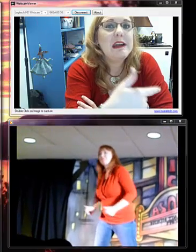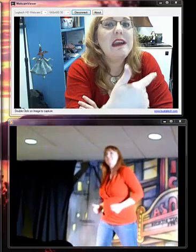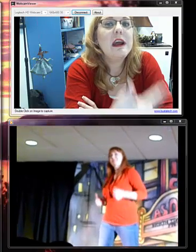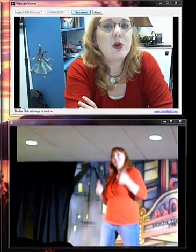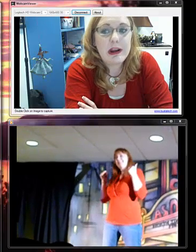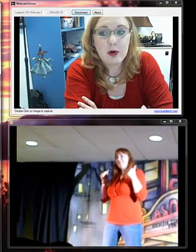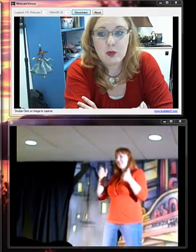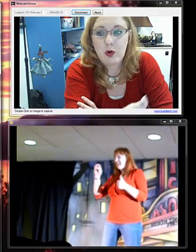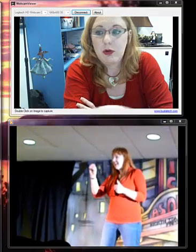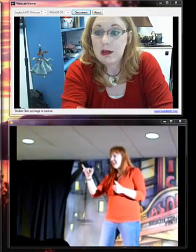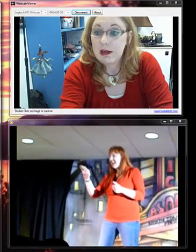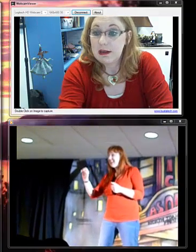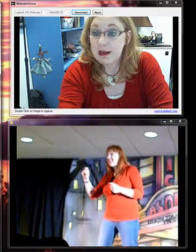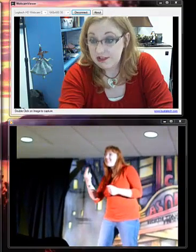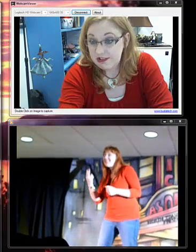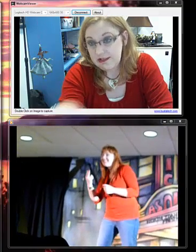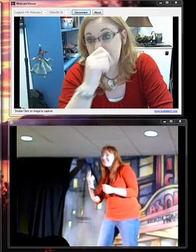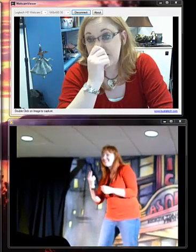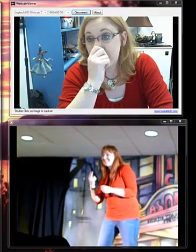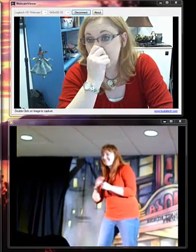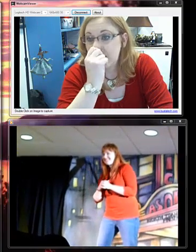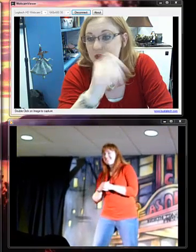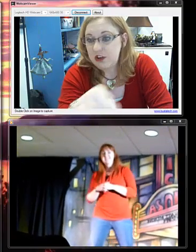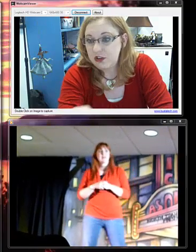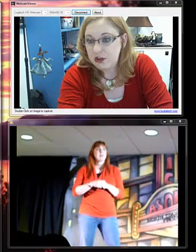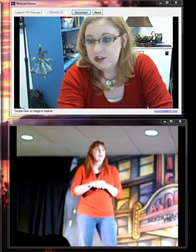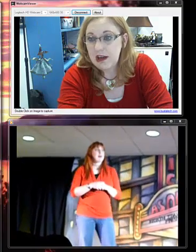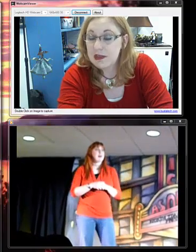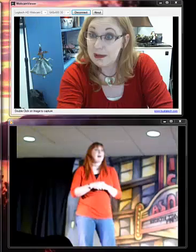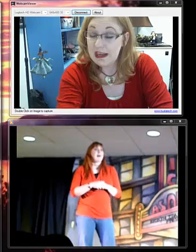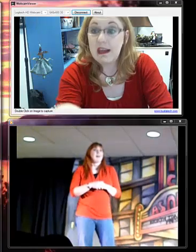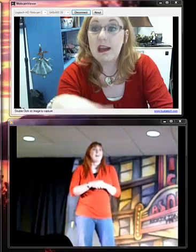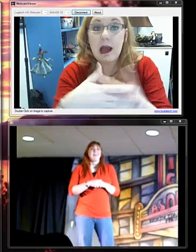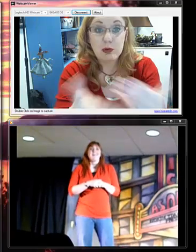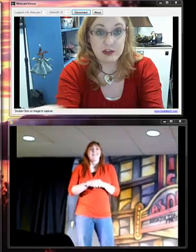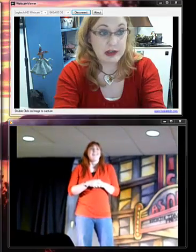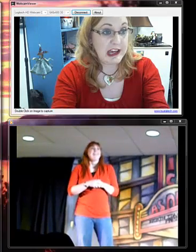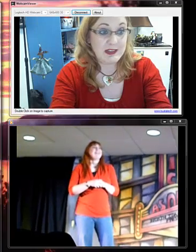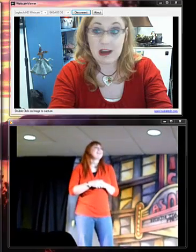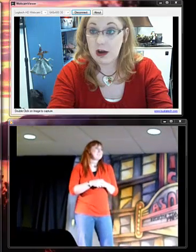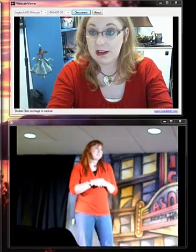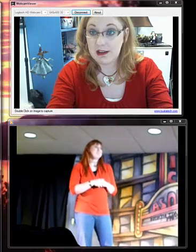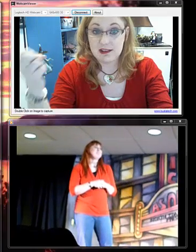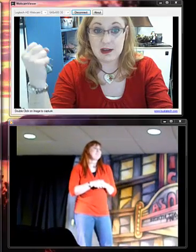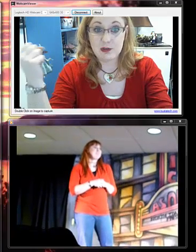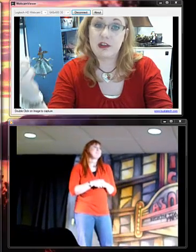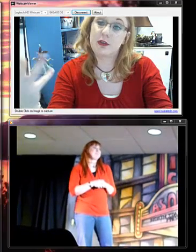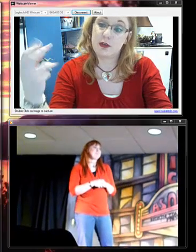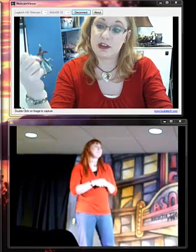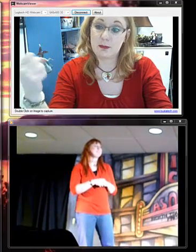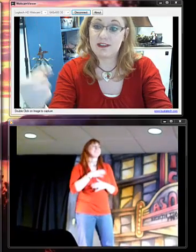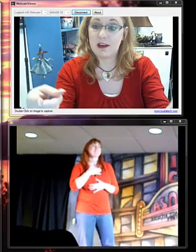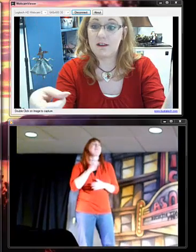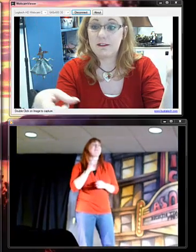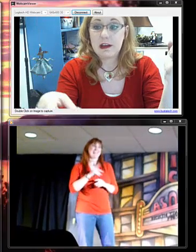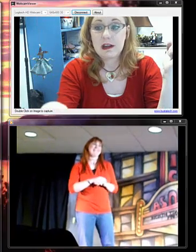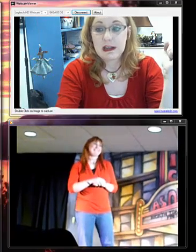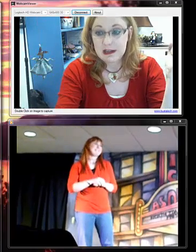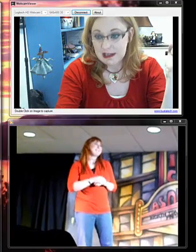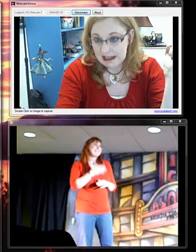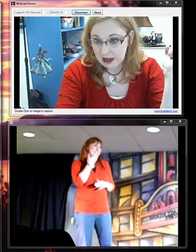when in narrator role. Now this is an example of, you saw at the beginning, I was looking at the audience as I was introducing